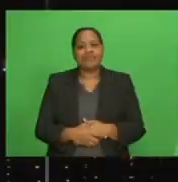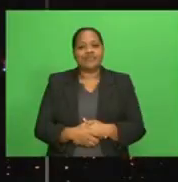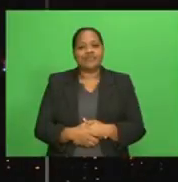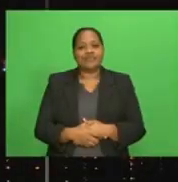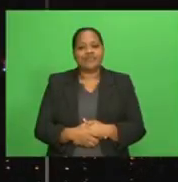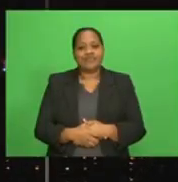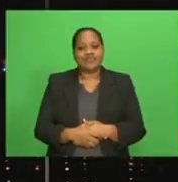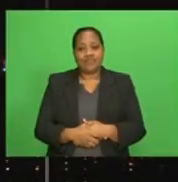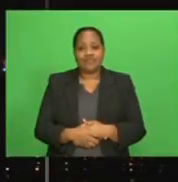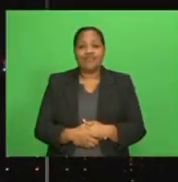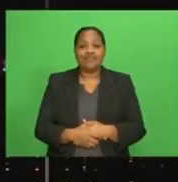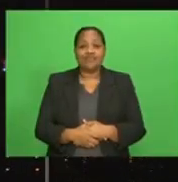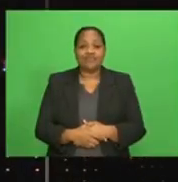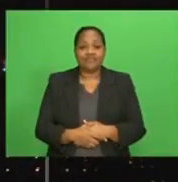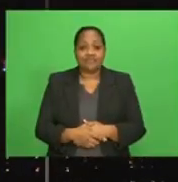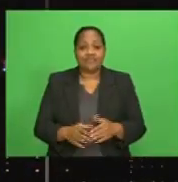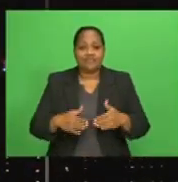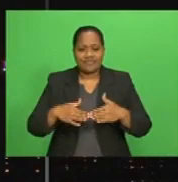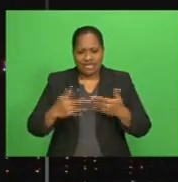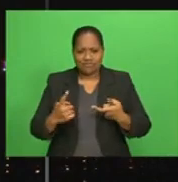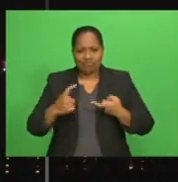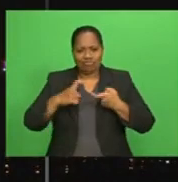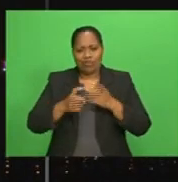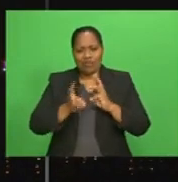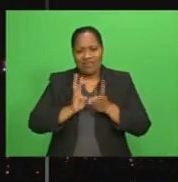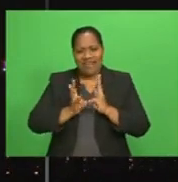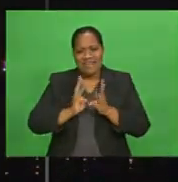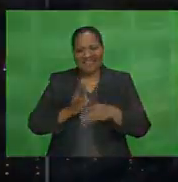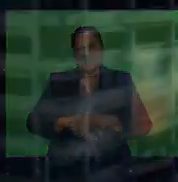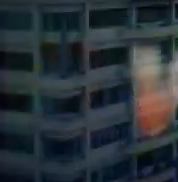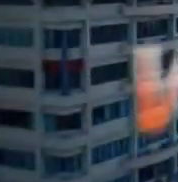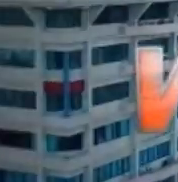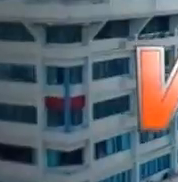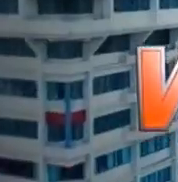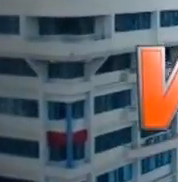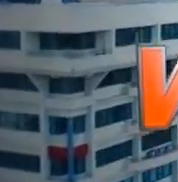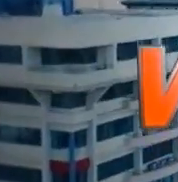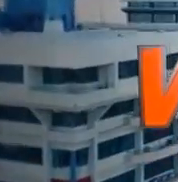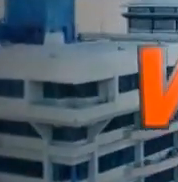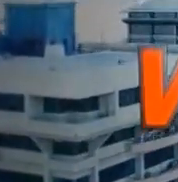And Angie joins us now with the latest from weather.